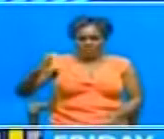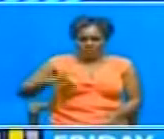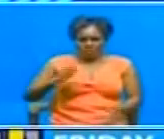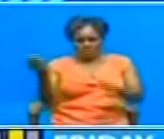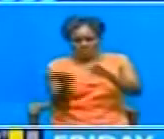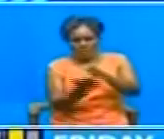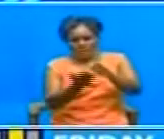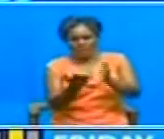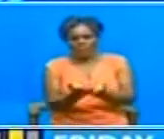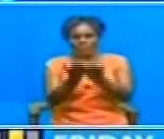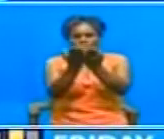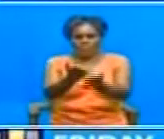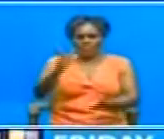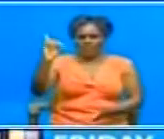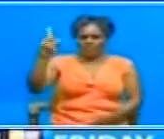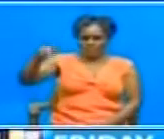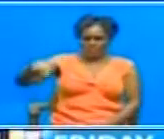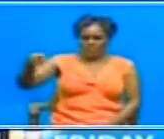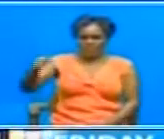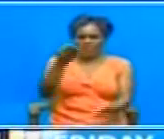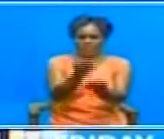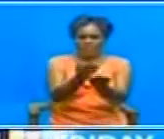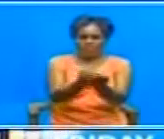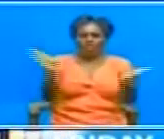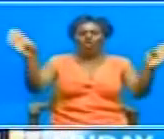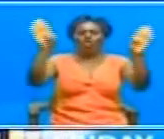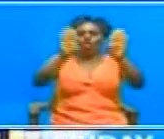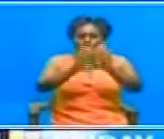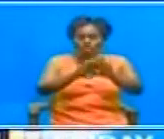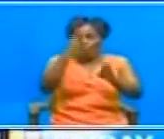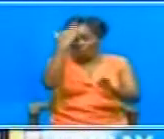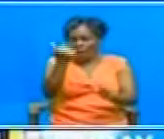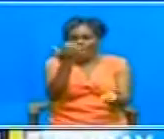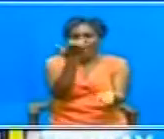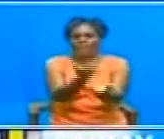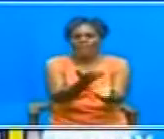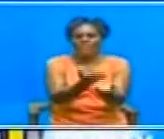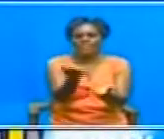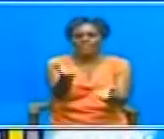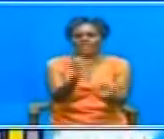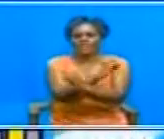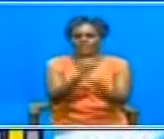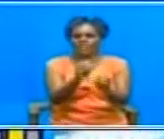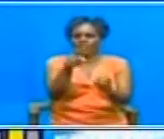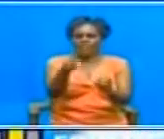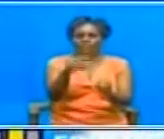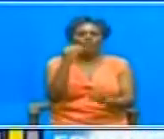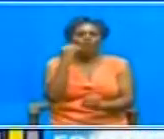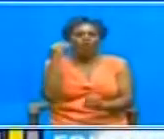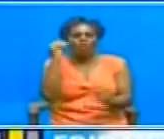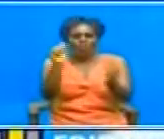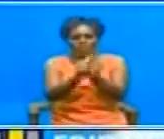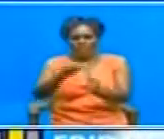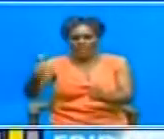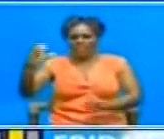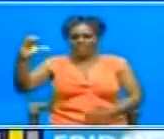the Director of Public Prosecutions with recommendations for closure for lack of evidence. Kimemia was sent home along with some